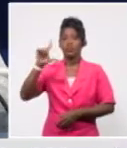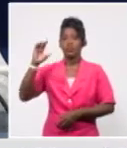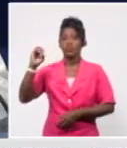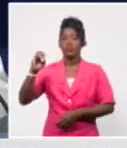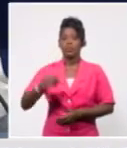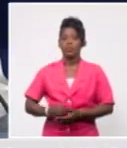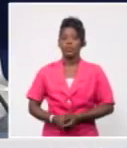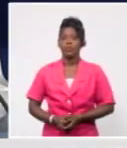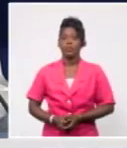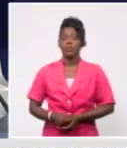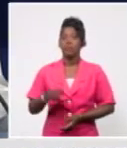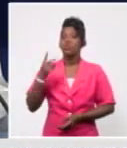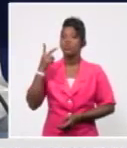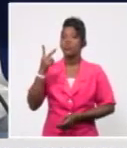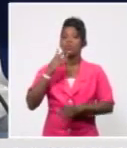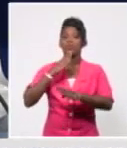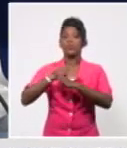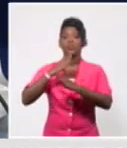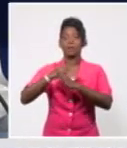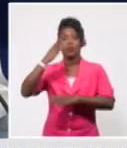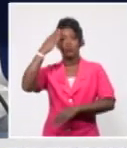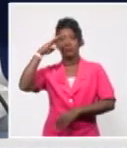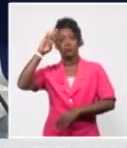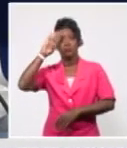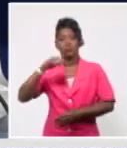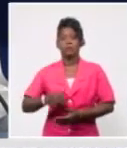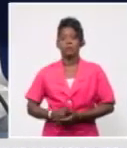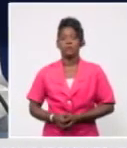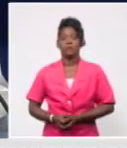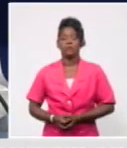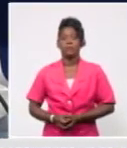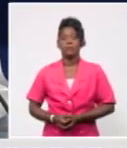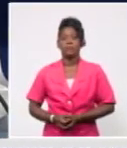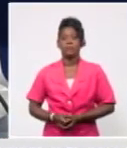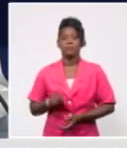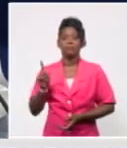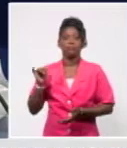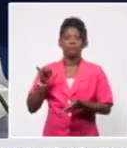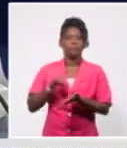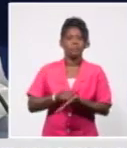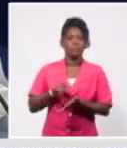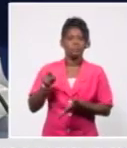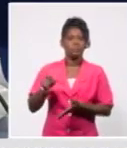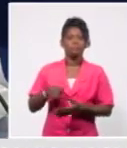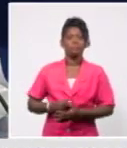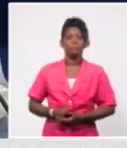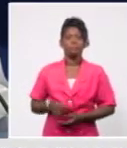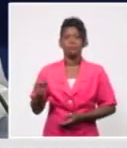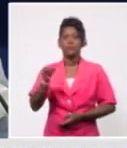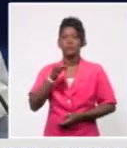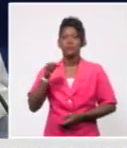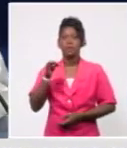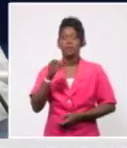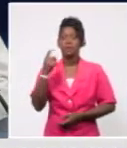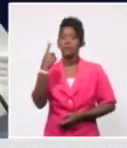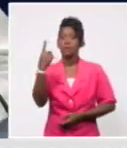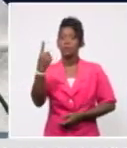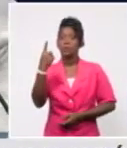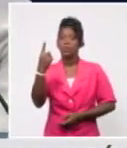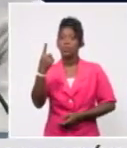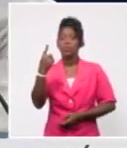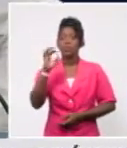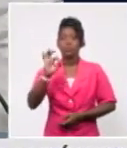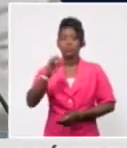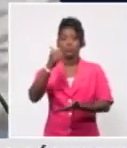Manzanillo, while the other 2 belong to Santiago de Cuba and the municipalities of Santiago